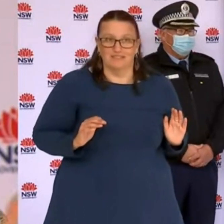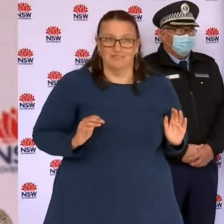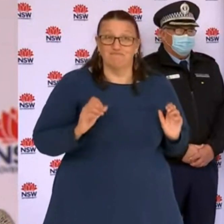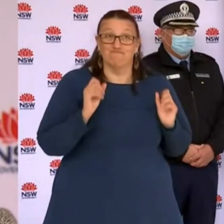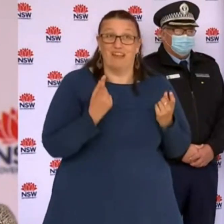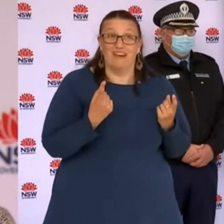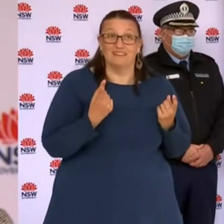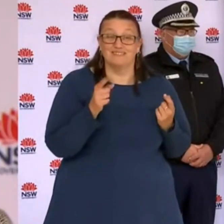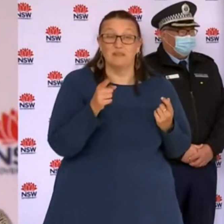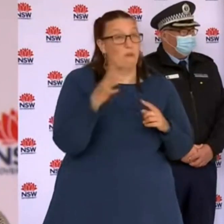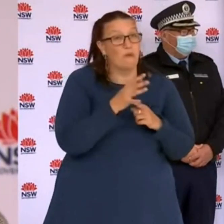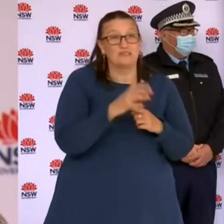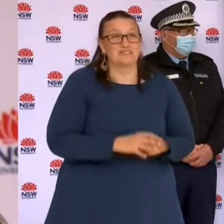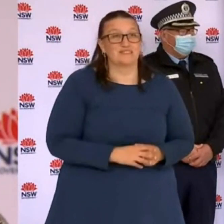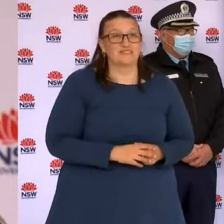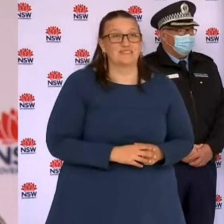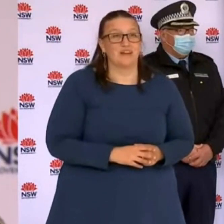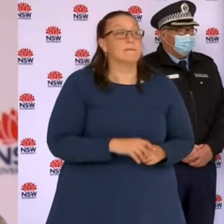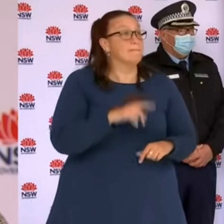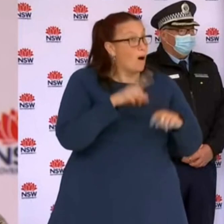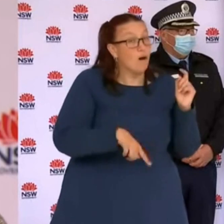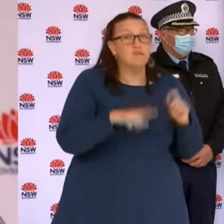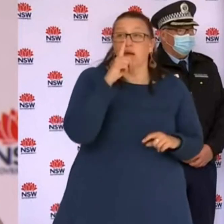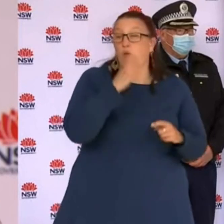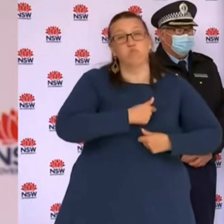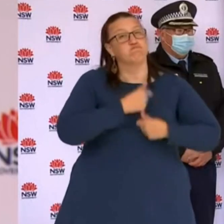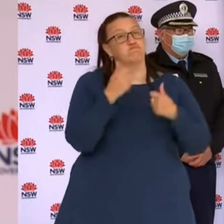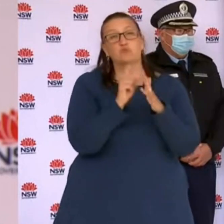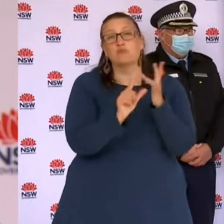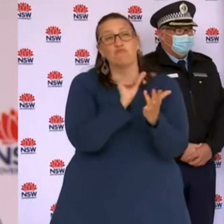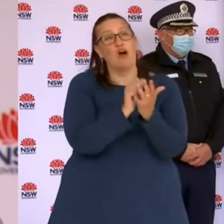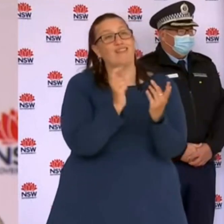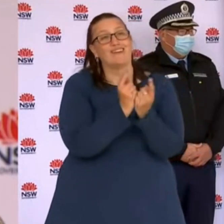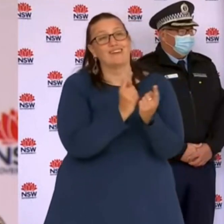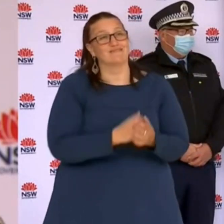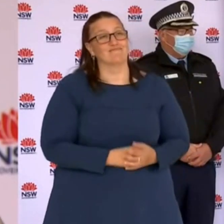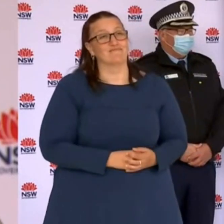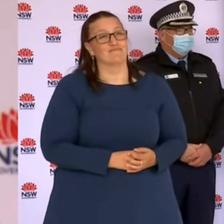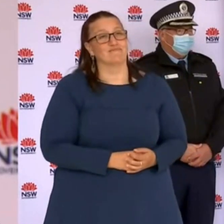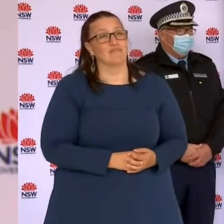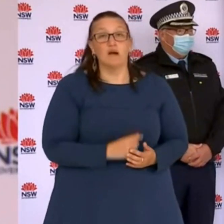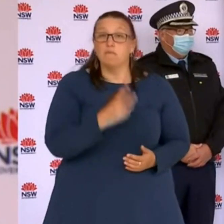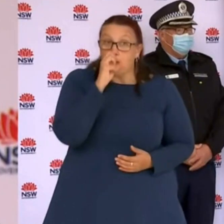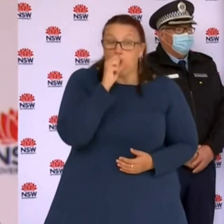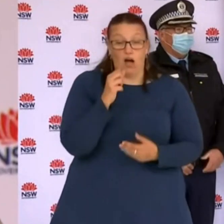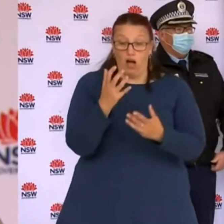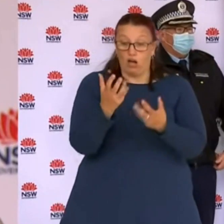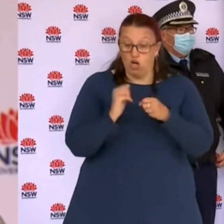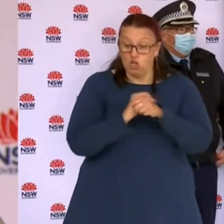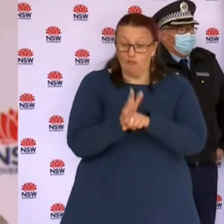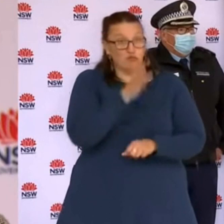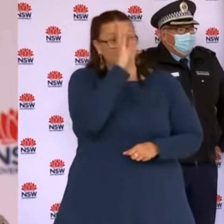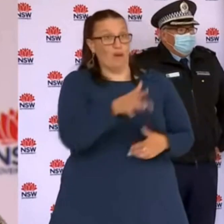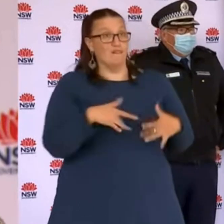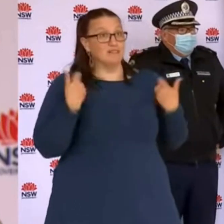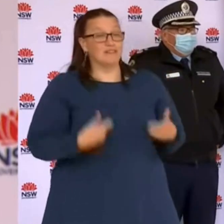that board haven't necessarily been out there infectious with symptoms. we're just highlighting some key messages that we don't want